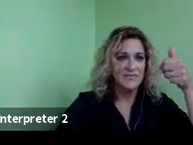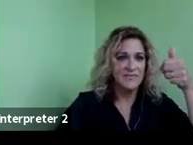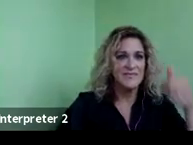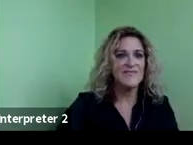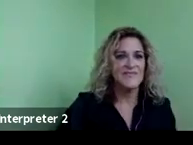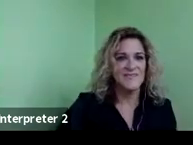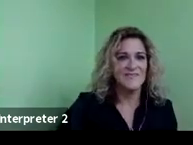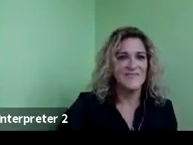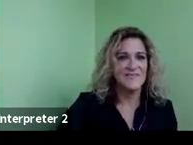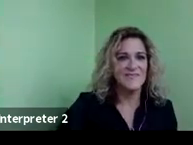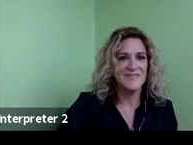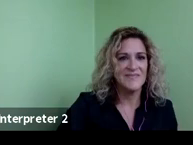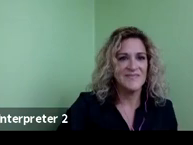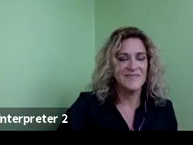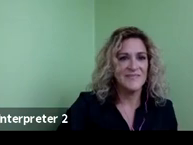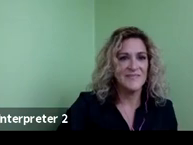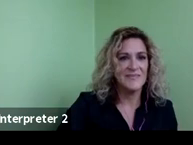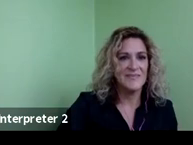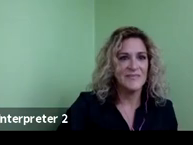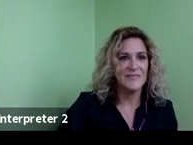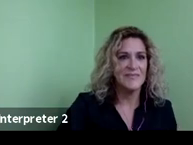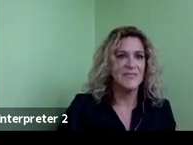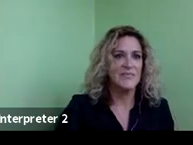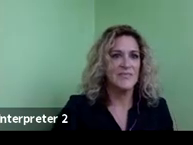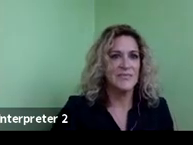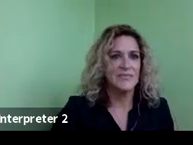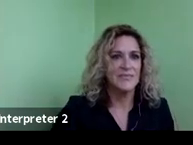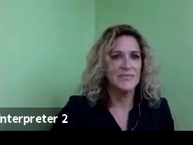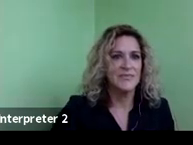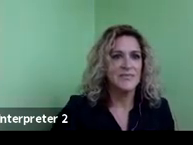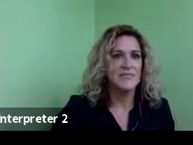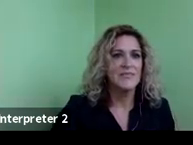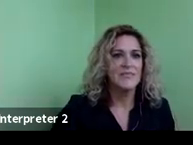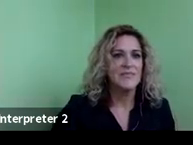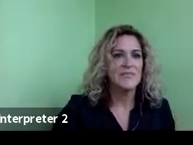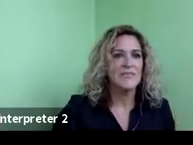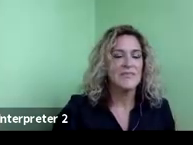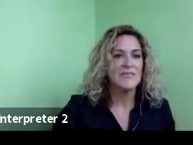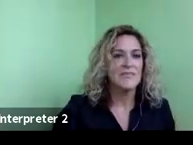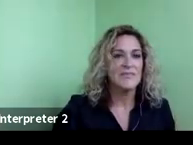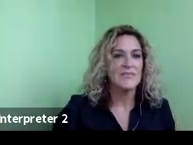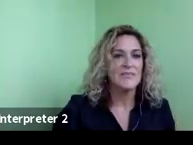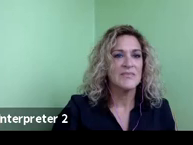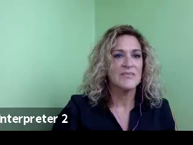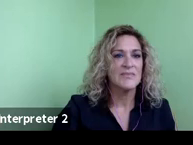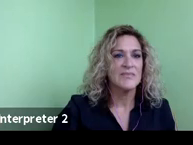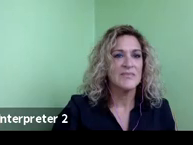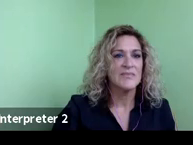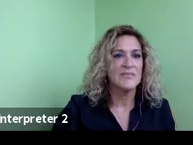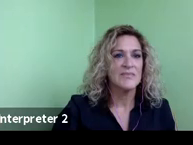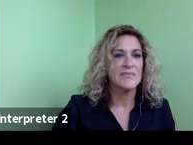the New York section? Great, thank you. Sure. Yeah, could you go to the next one? I think these